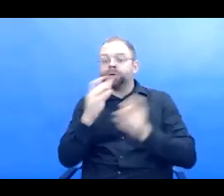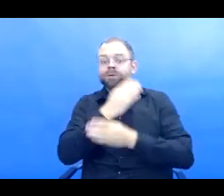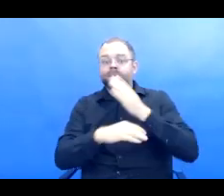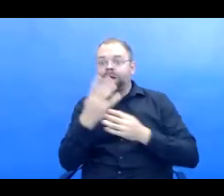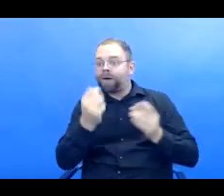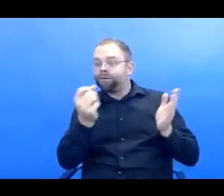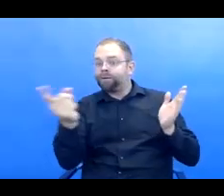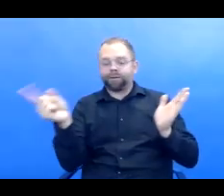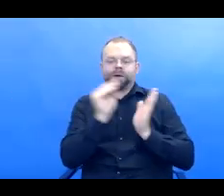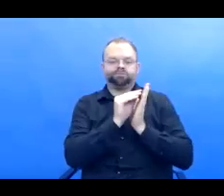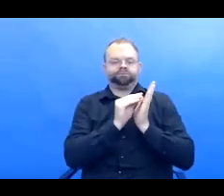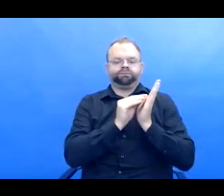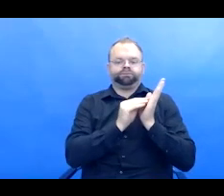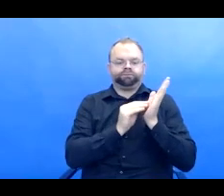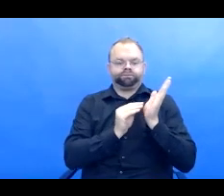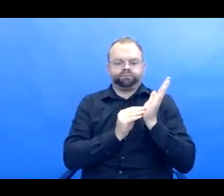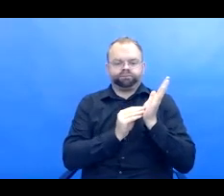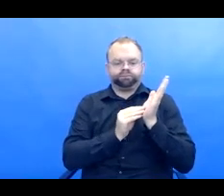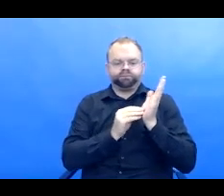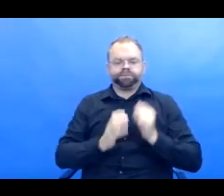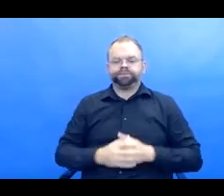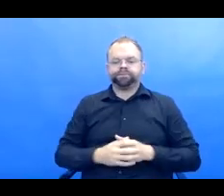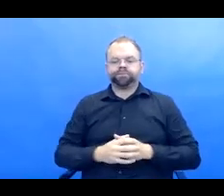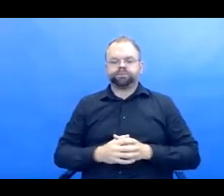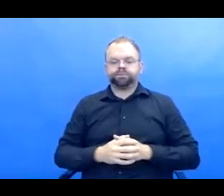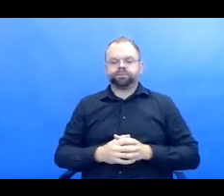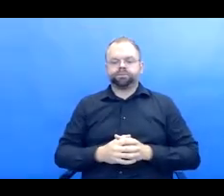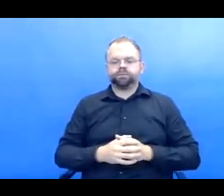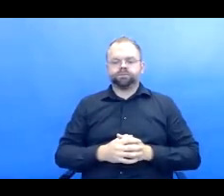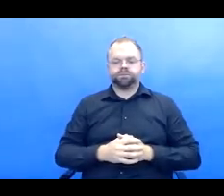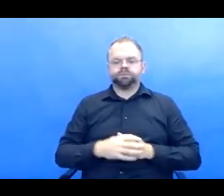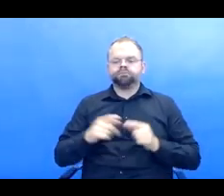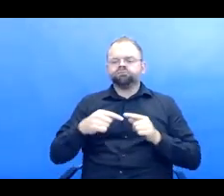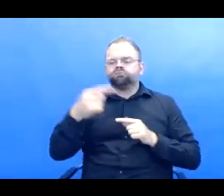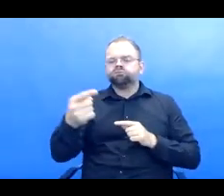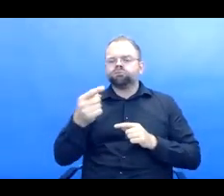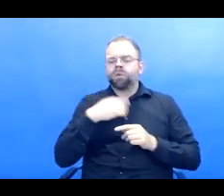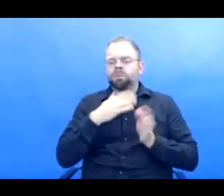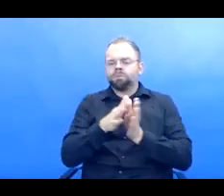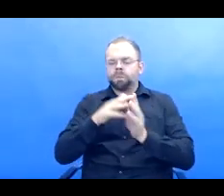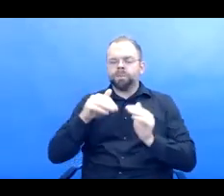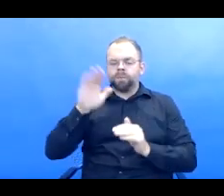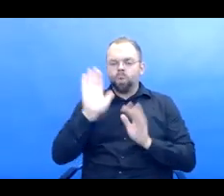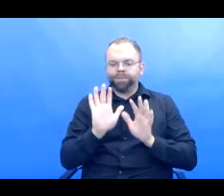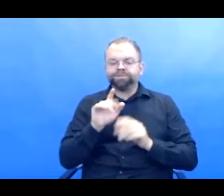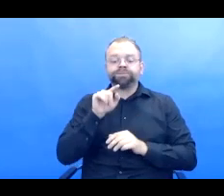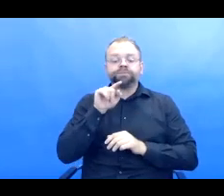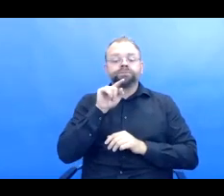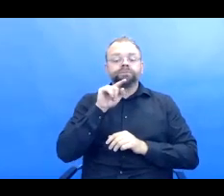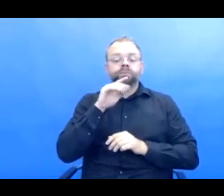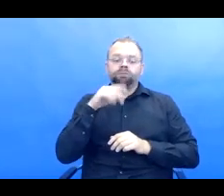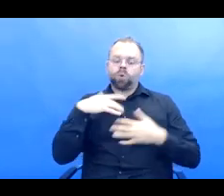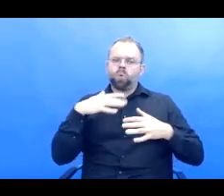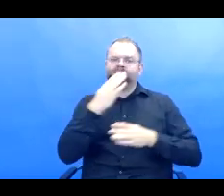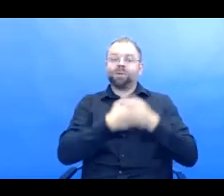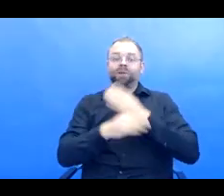individuals from cross-disability movement into UDPK. So we have a very good relationship also as